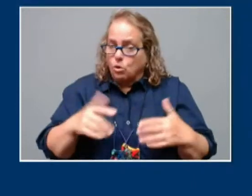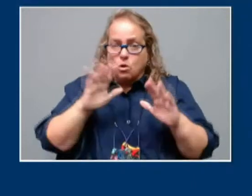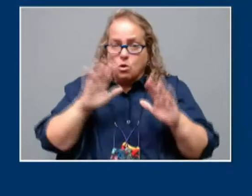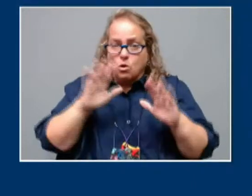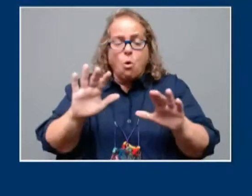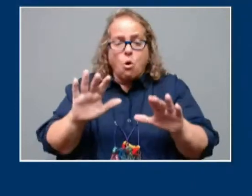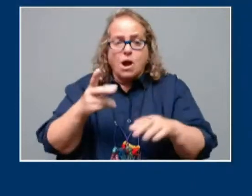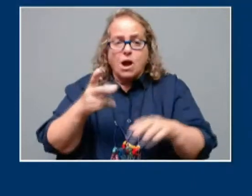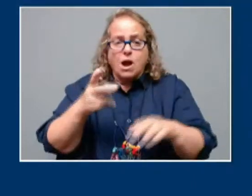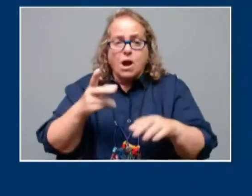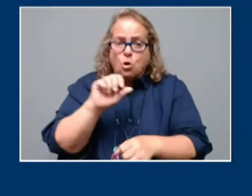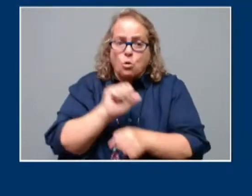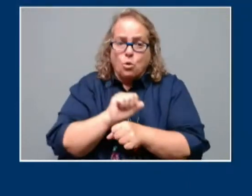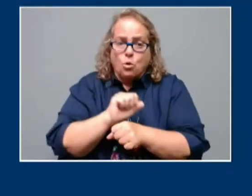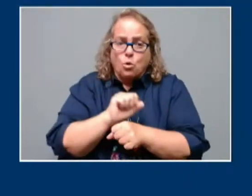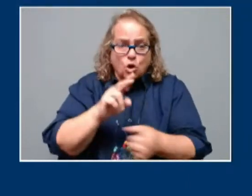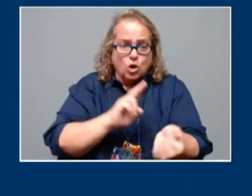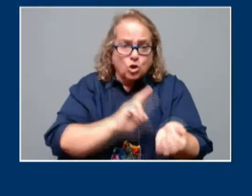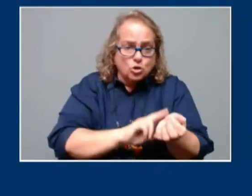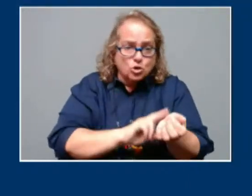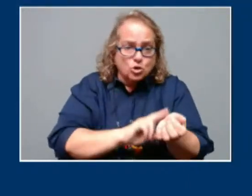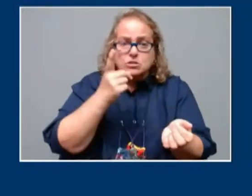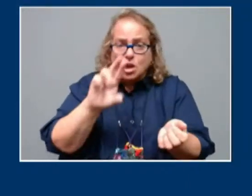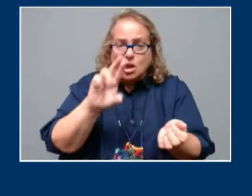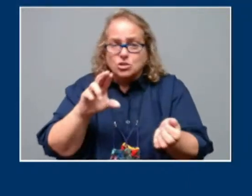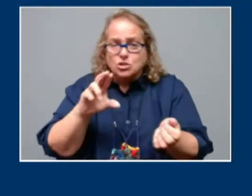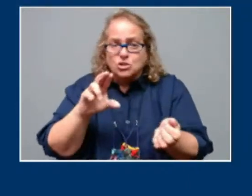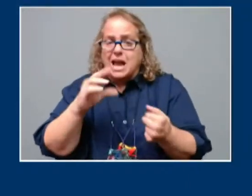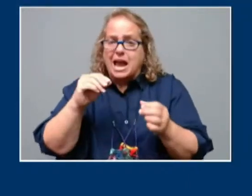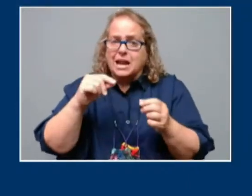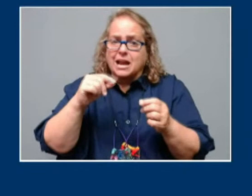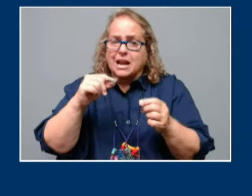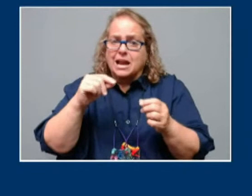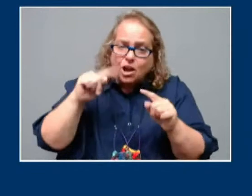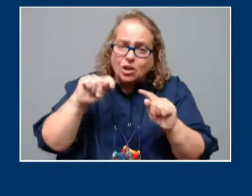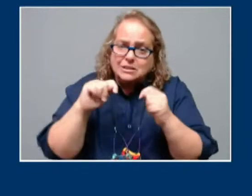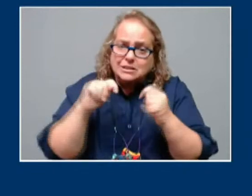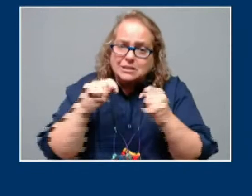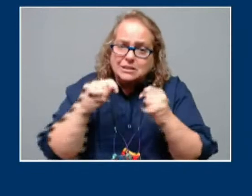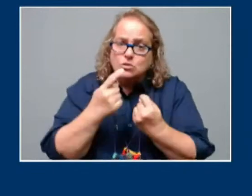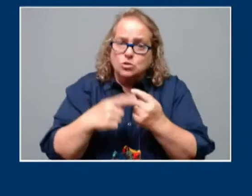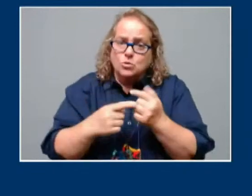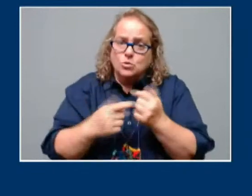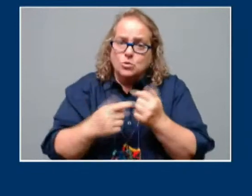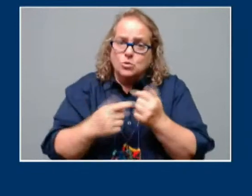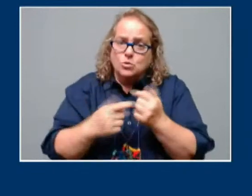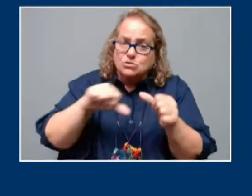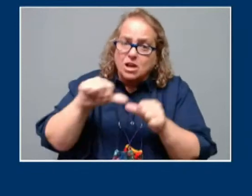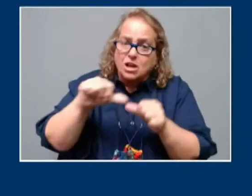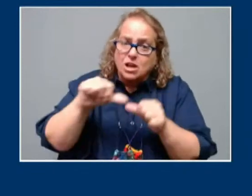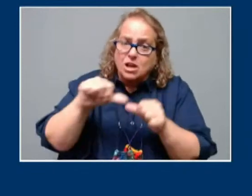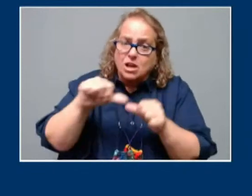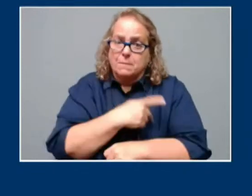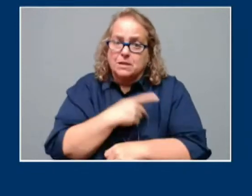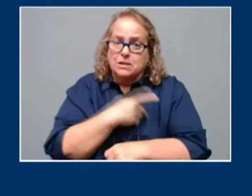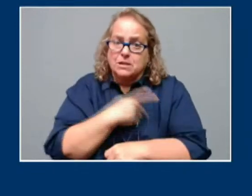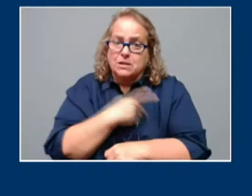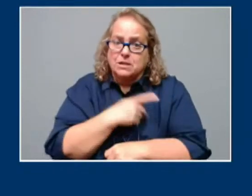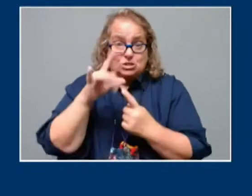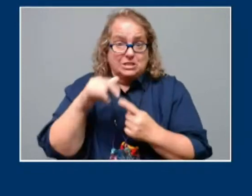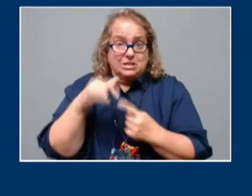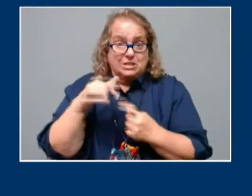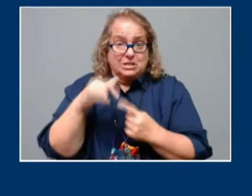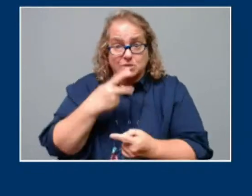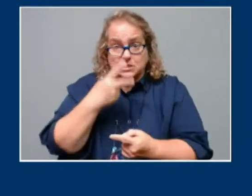care teams to care not just for patients, but for each other, especially as we see the number of COVID-19 cases